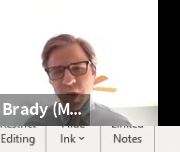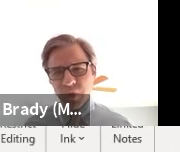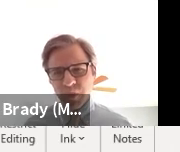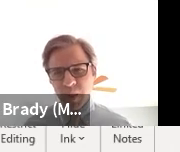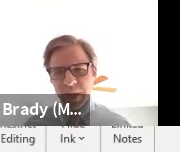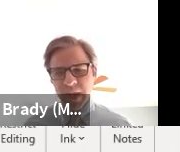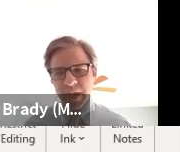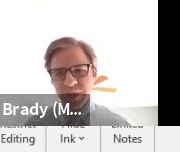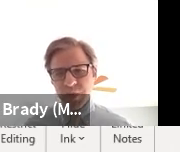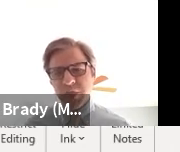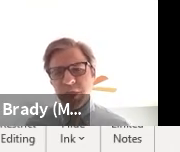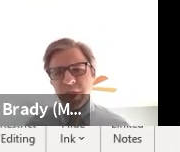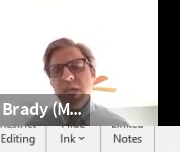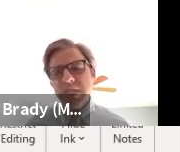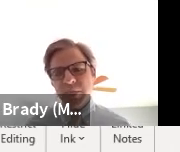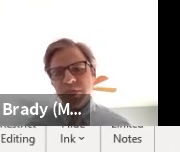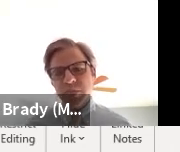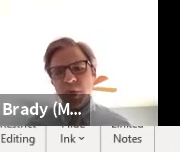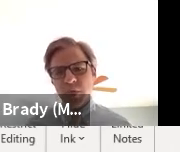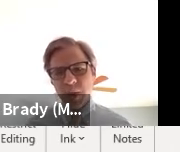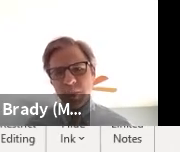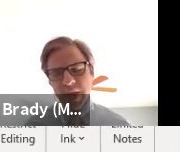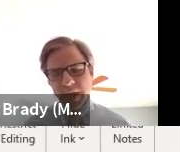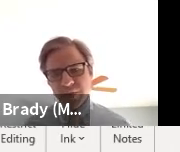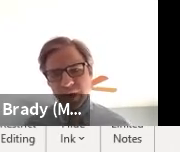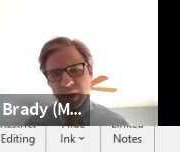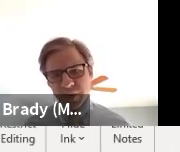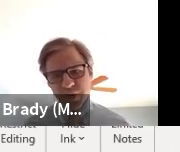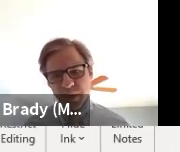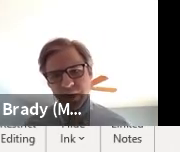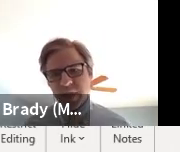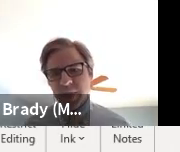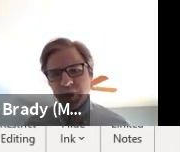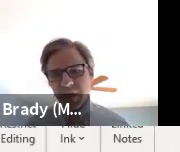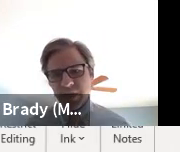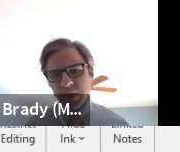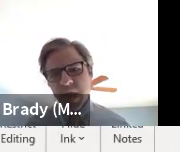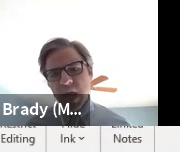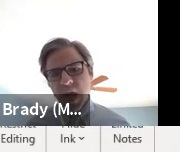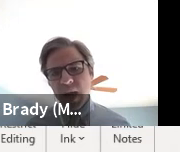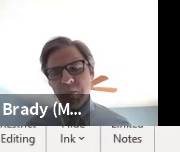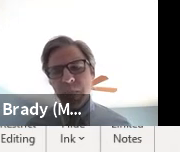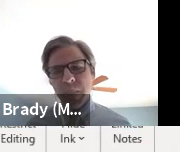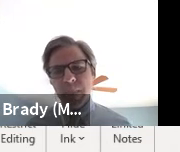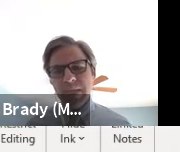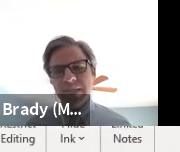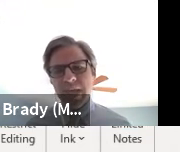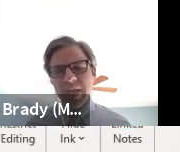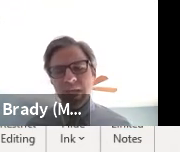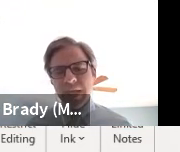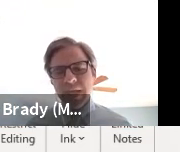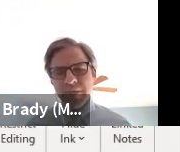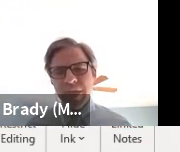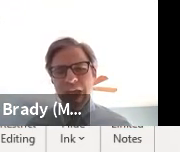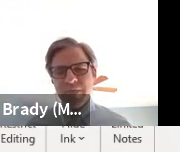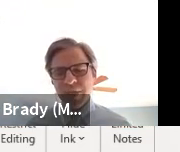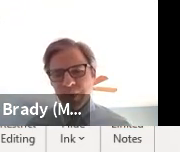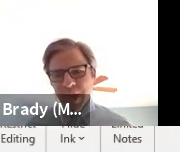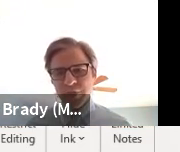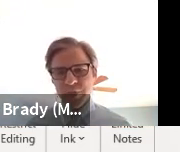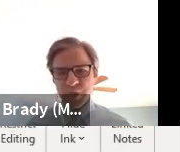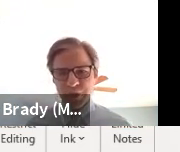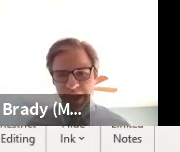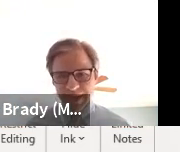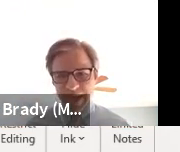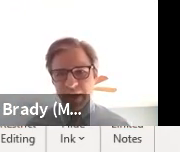know from other public entities, especially some of the smaller public entities, frankly, which is what this commission is that if they